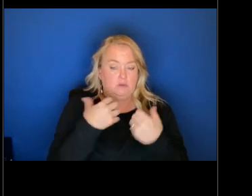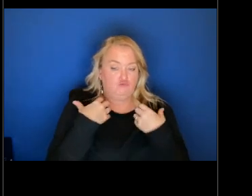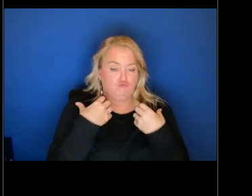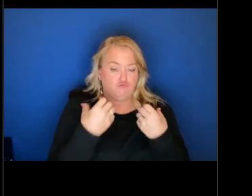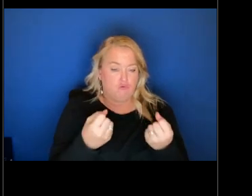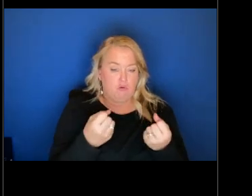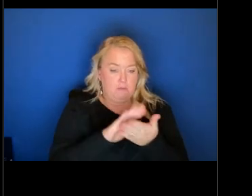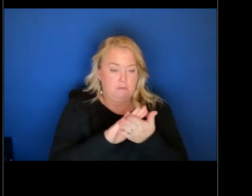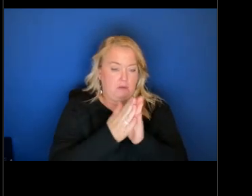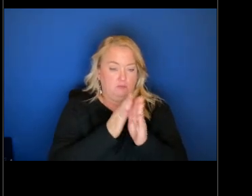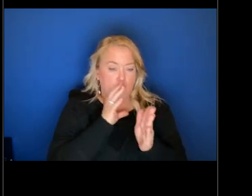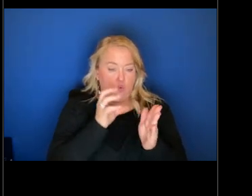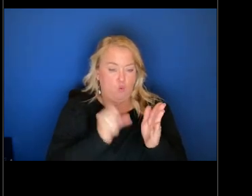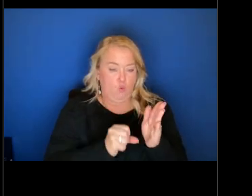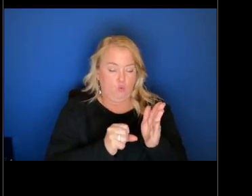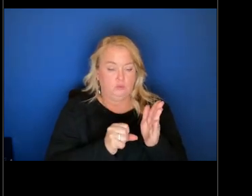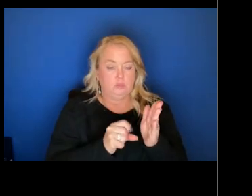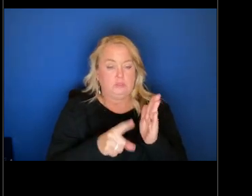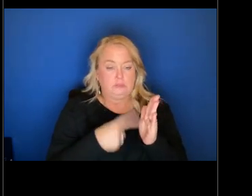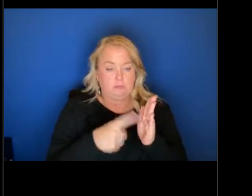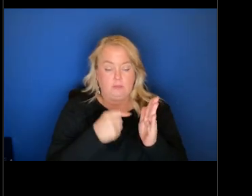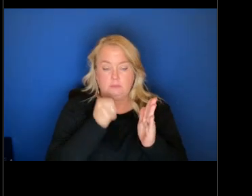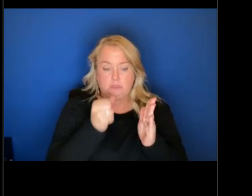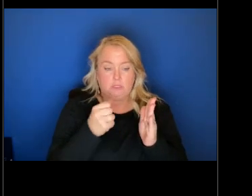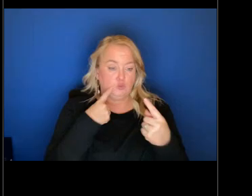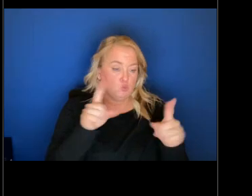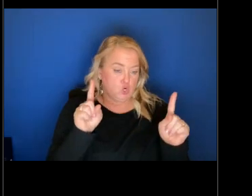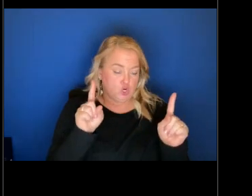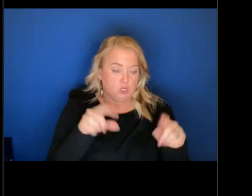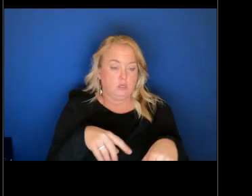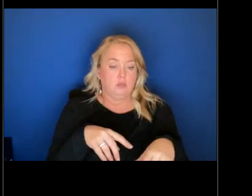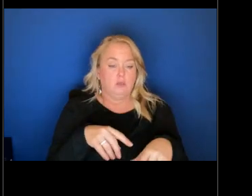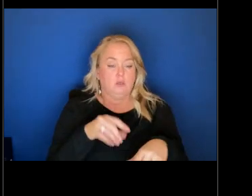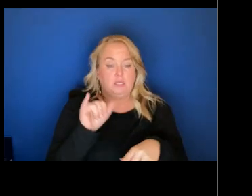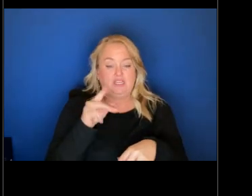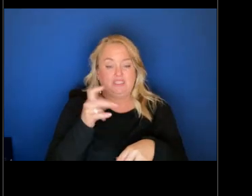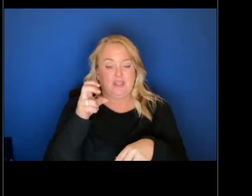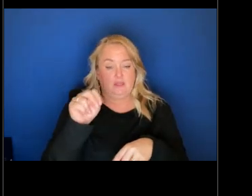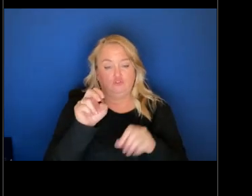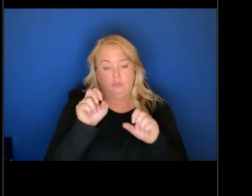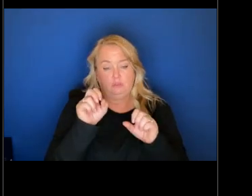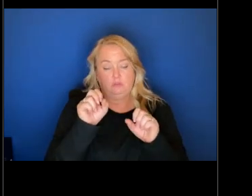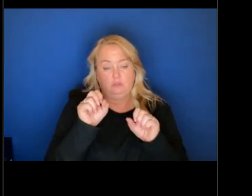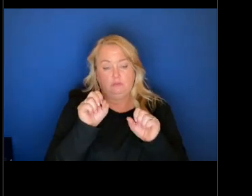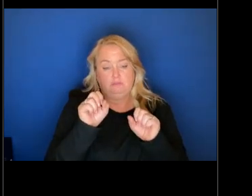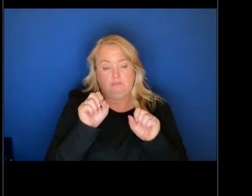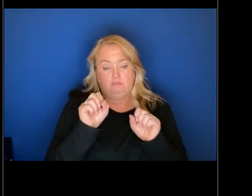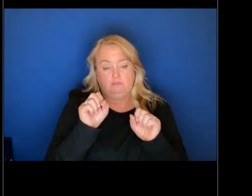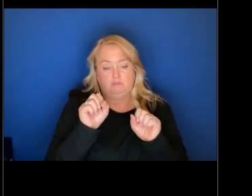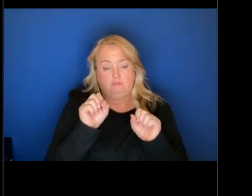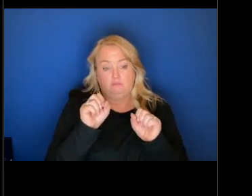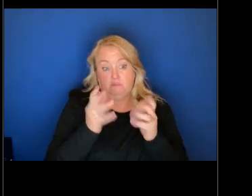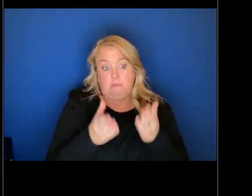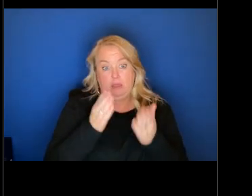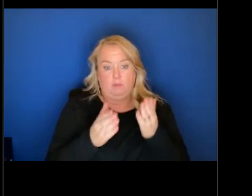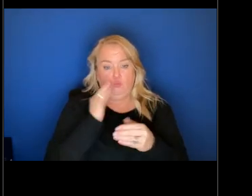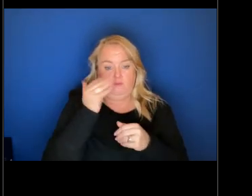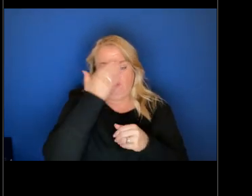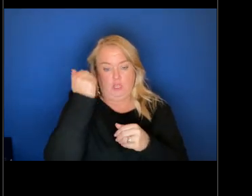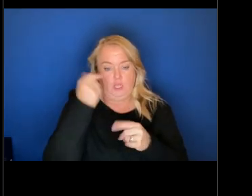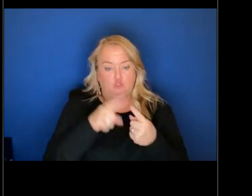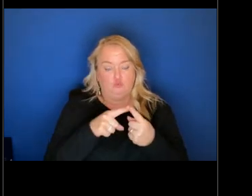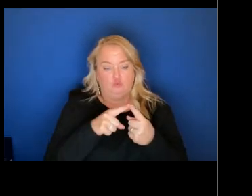resulting application is often ineffective, or the insulation may be left off entirely.